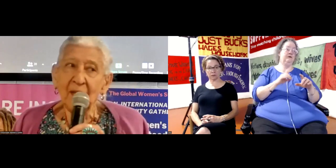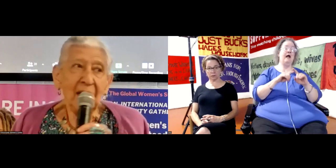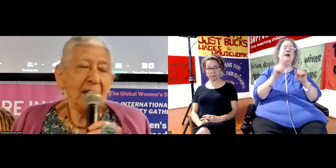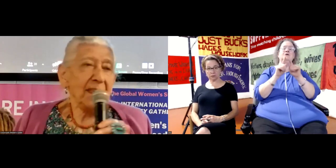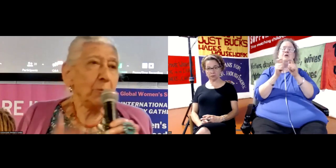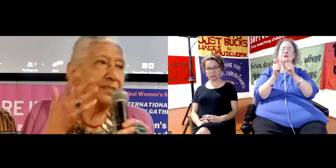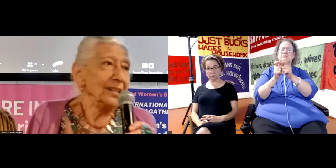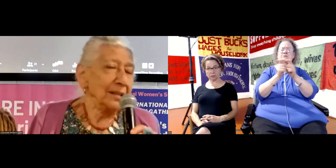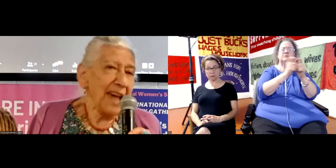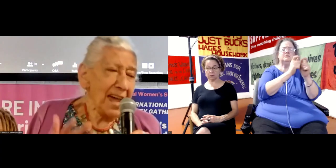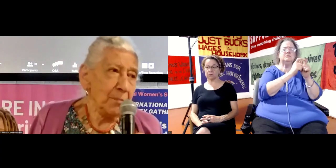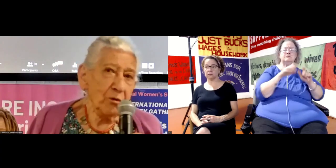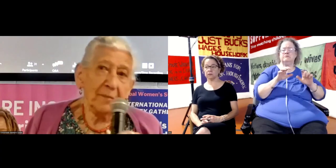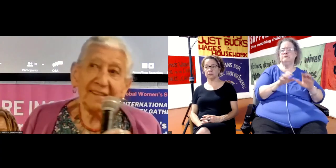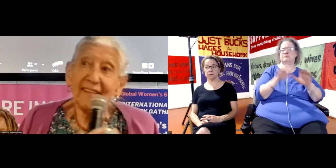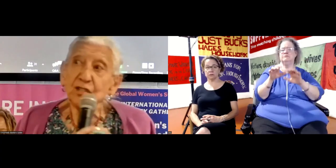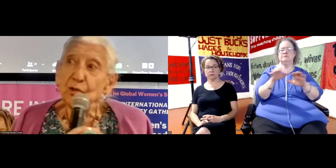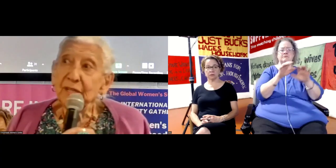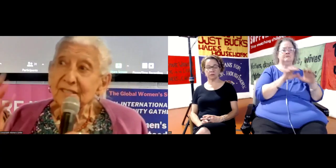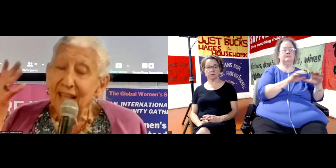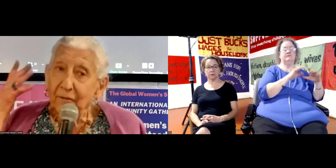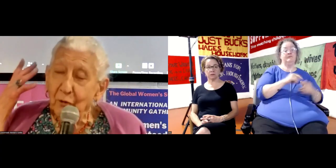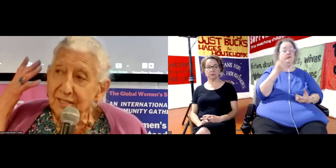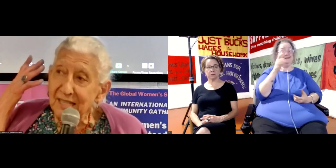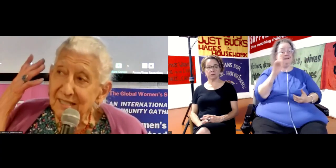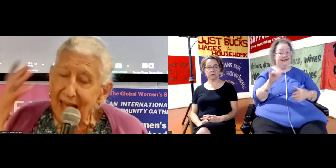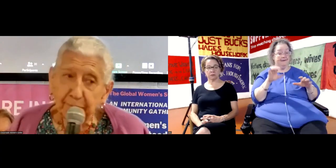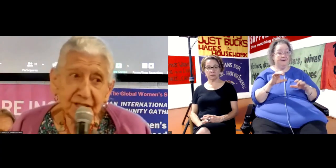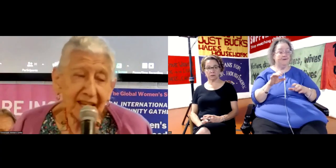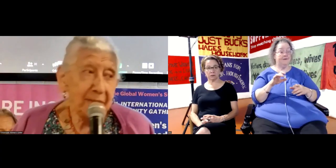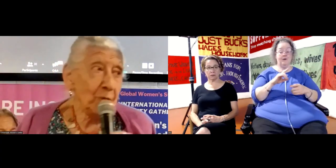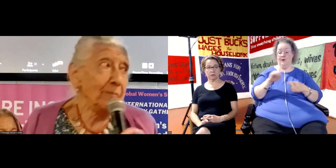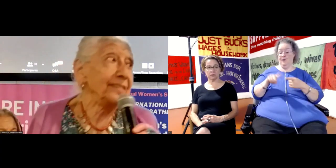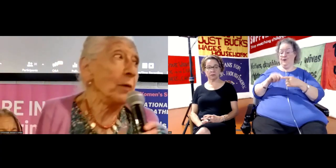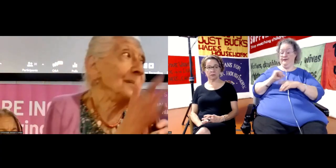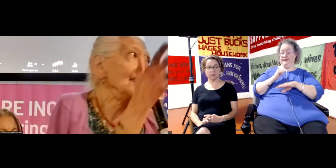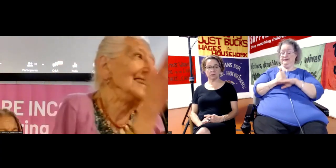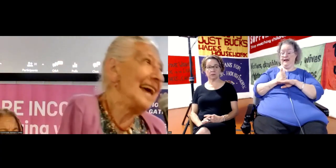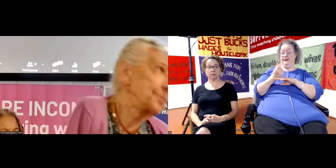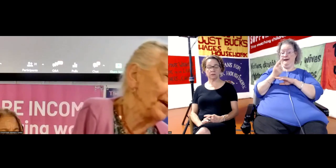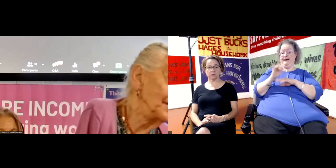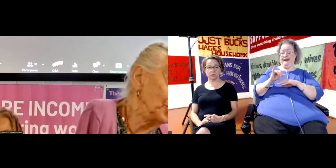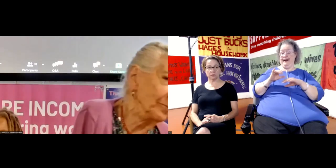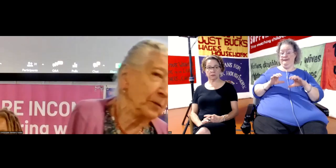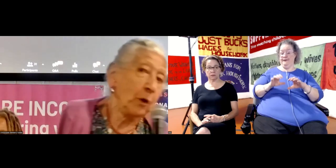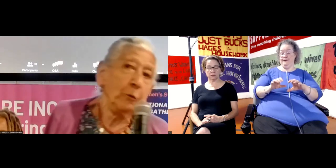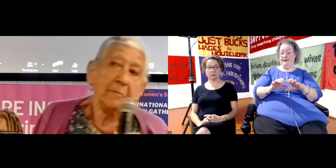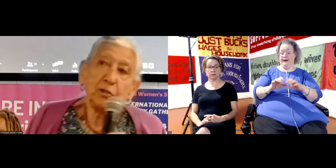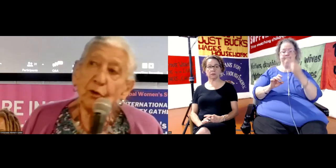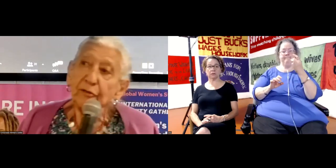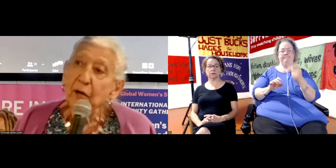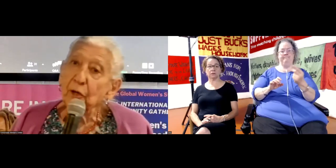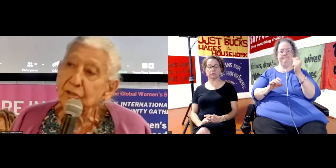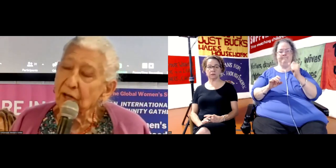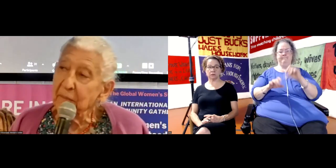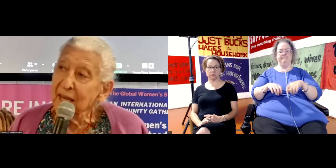them. There was a gay movement, and soon as there was established gay movement, there was a lesbian movement where women